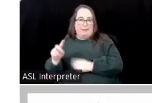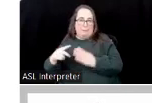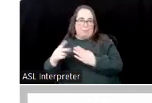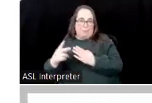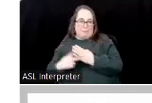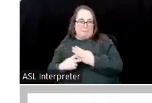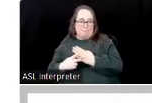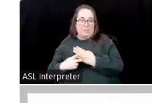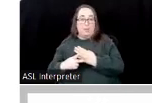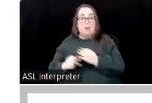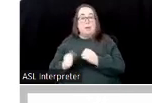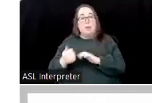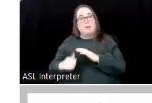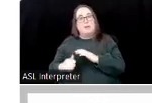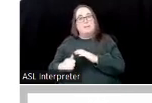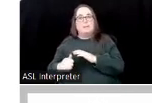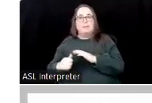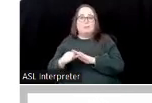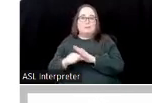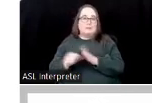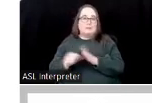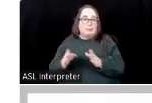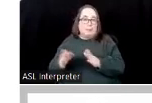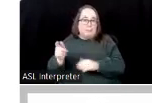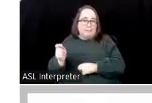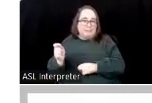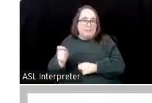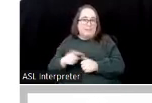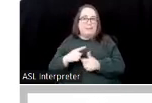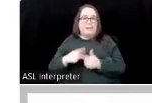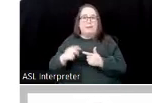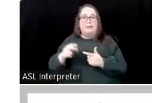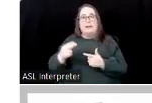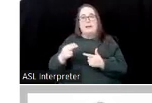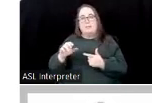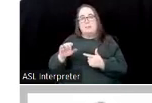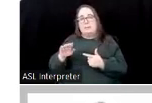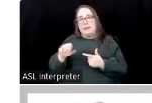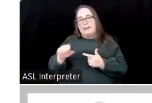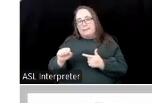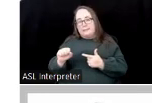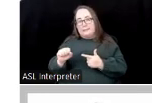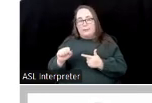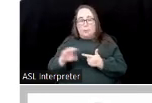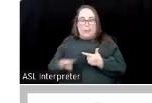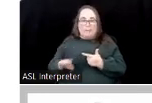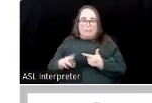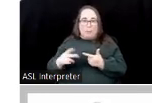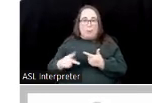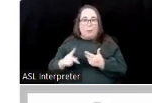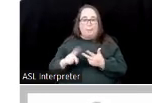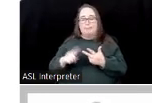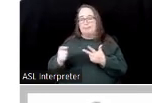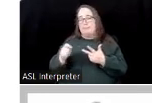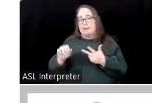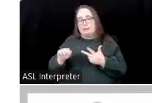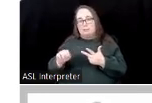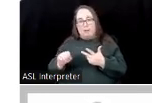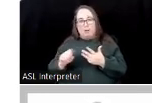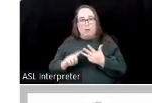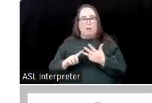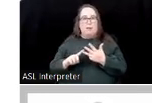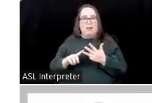those could be covered under state plan benefits, HCBS waiver programs, managed care delivery systems, and